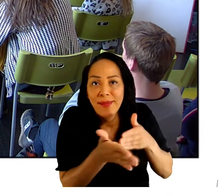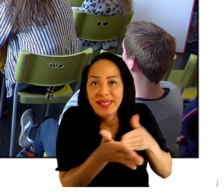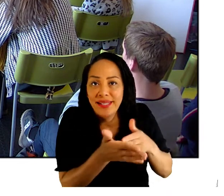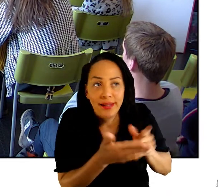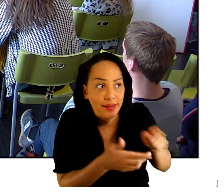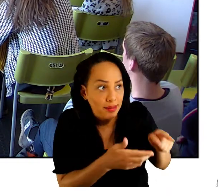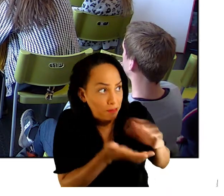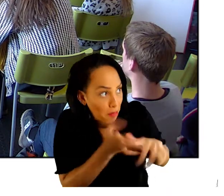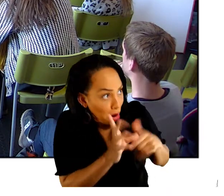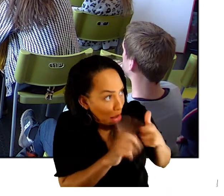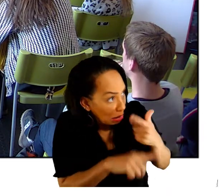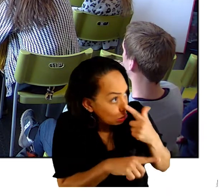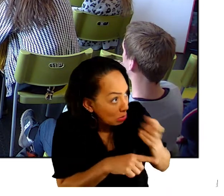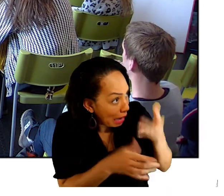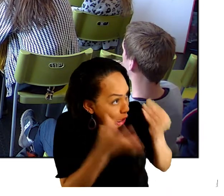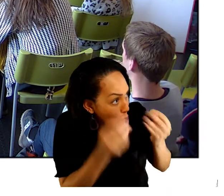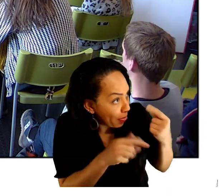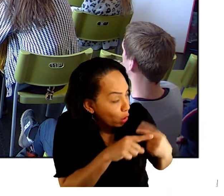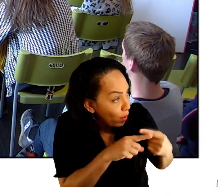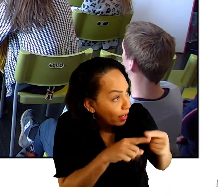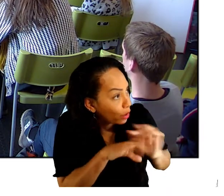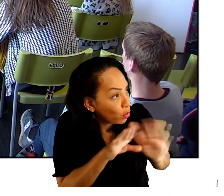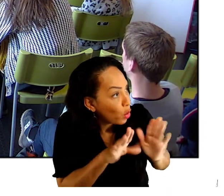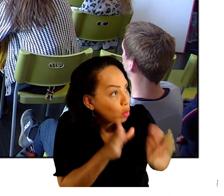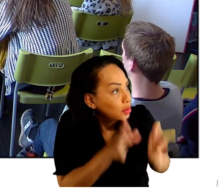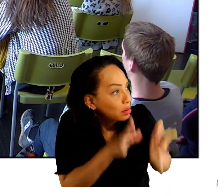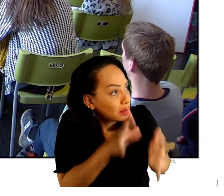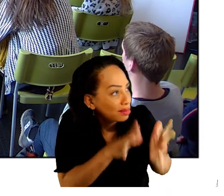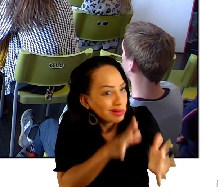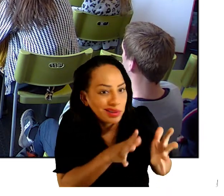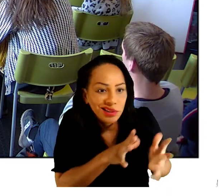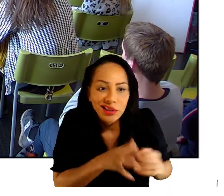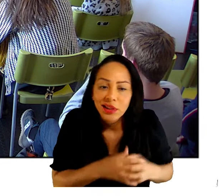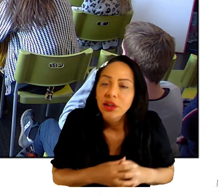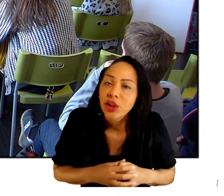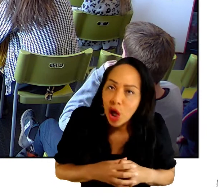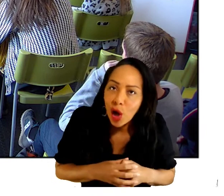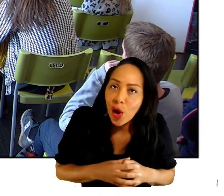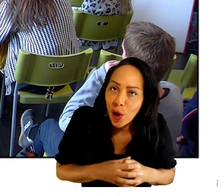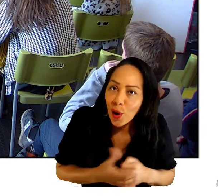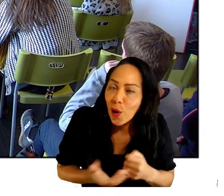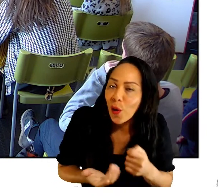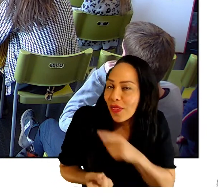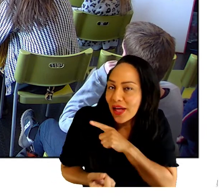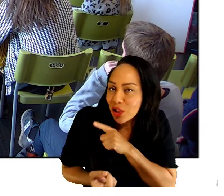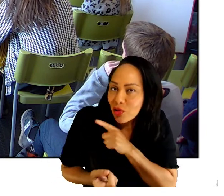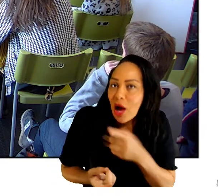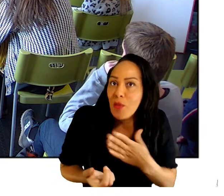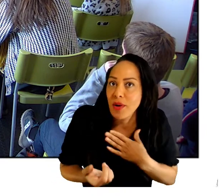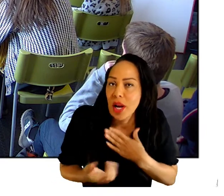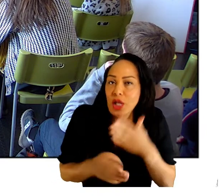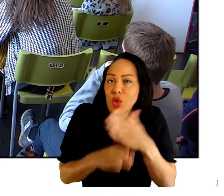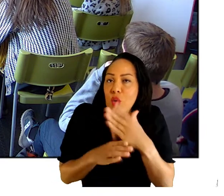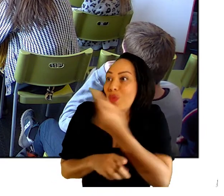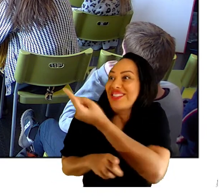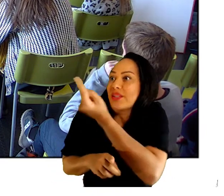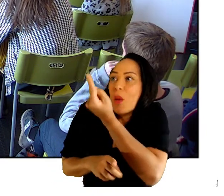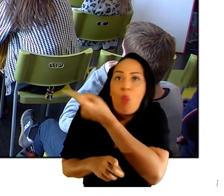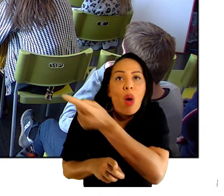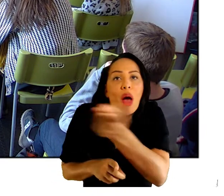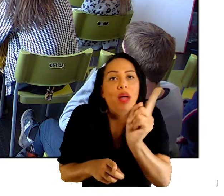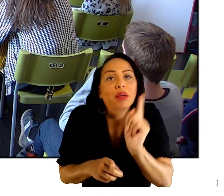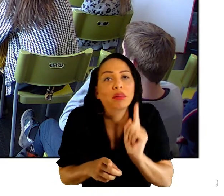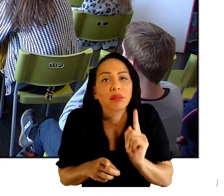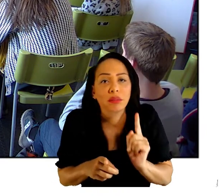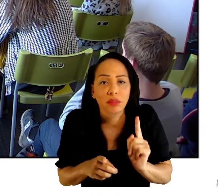Mark can learn the thing, which he learns very quickly. But so that's why we would love to work with someone who currently neither of us